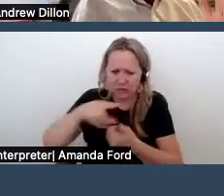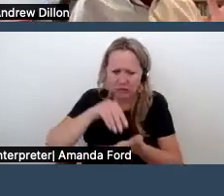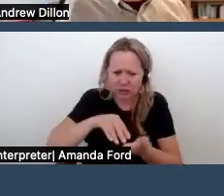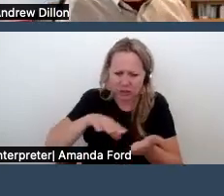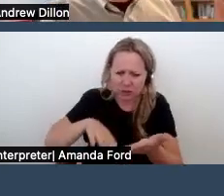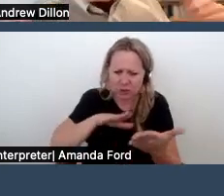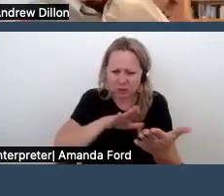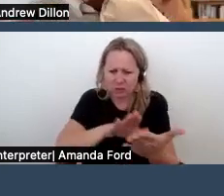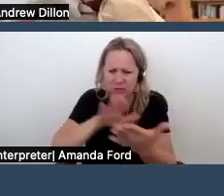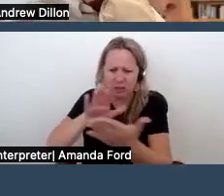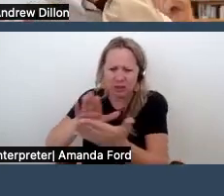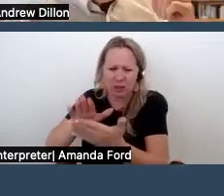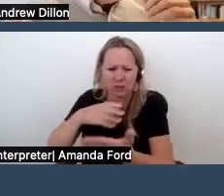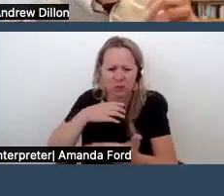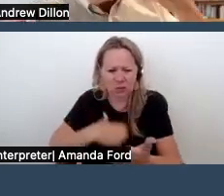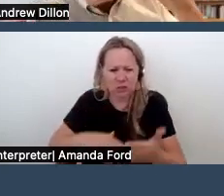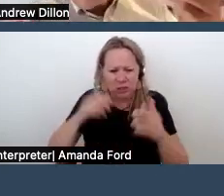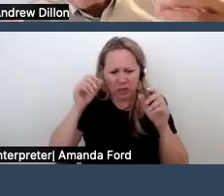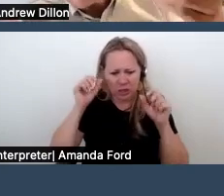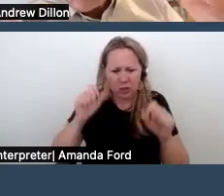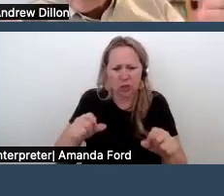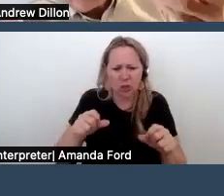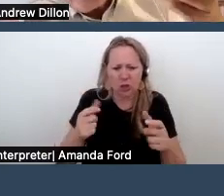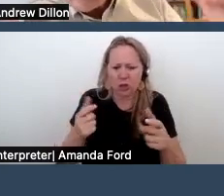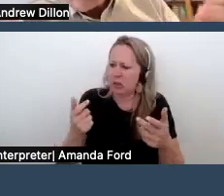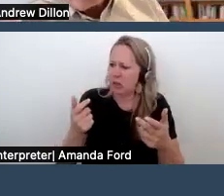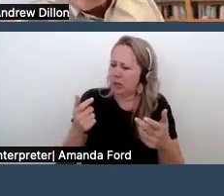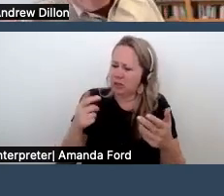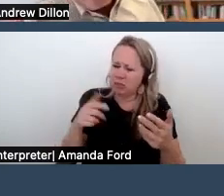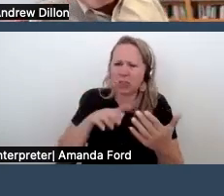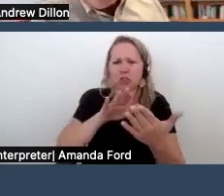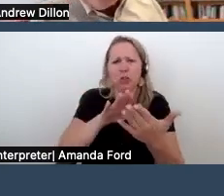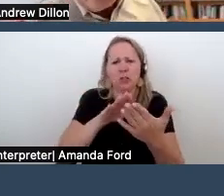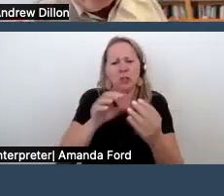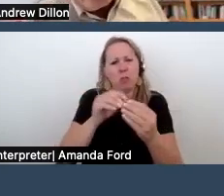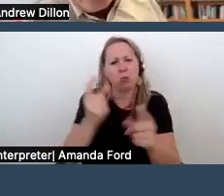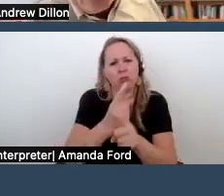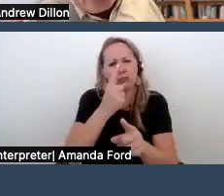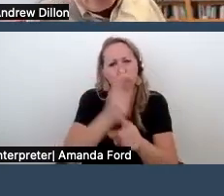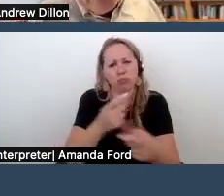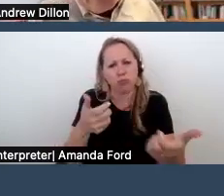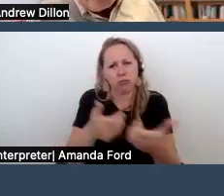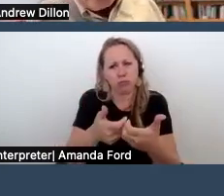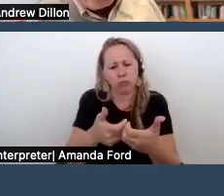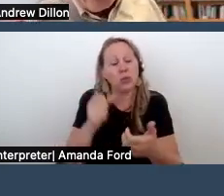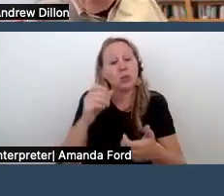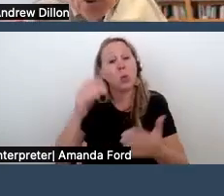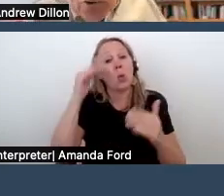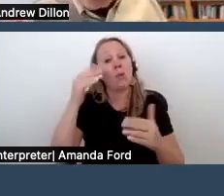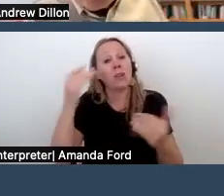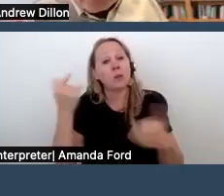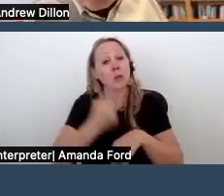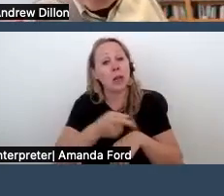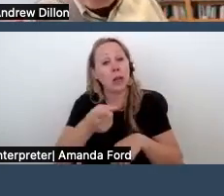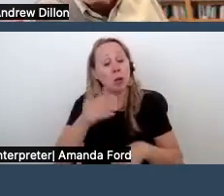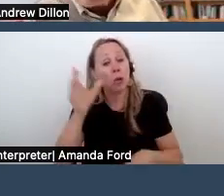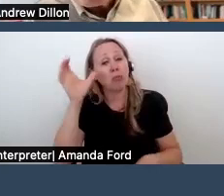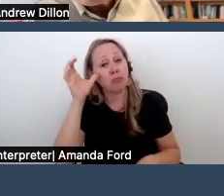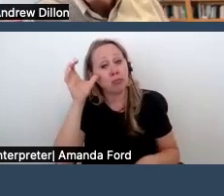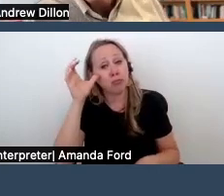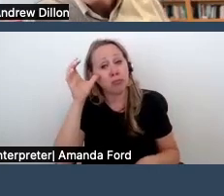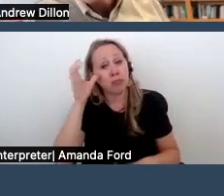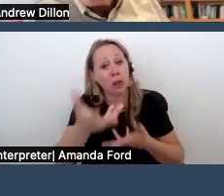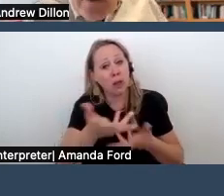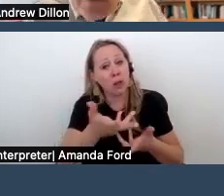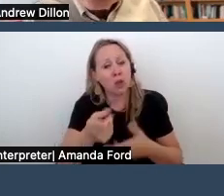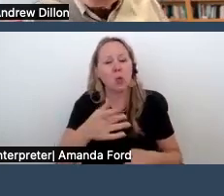more appropriately. And we're hoping that by listening to today's speakers and having a chance to engage with us, you'll leave with an enriched